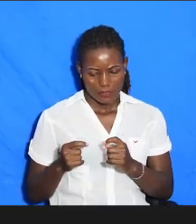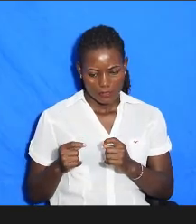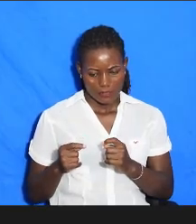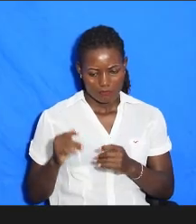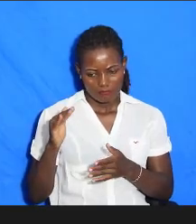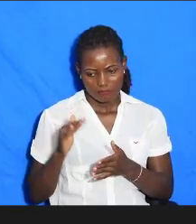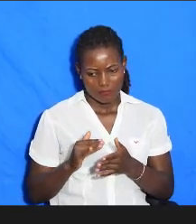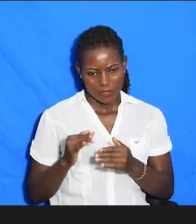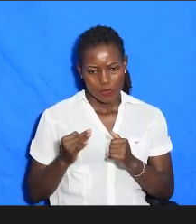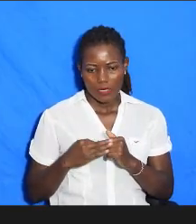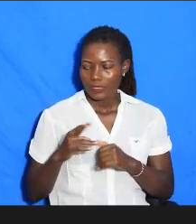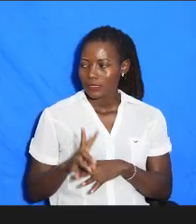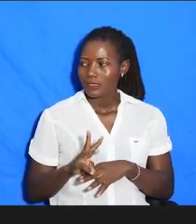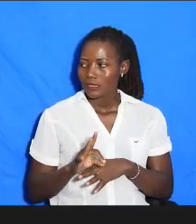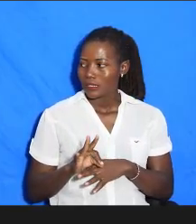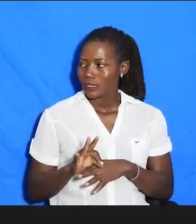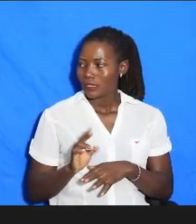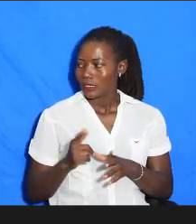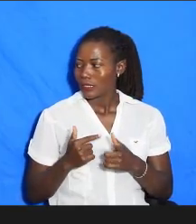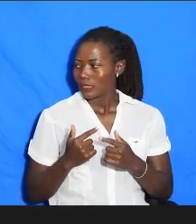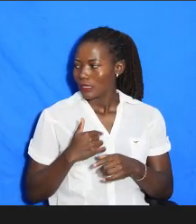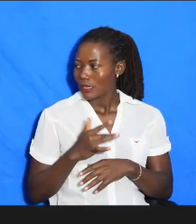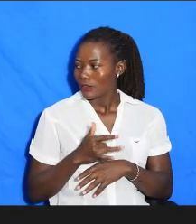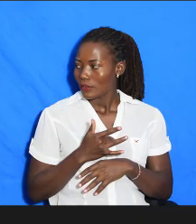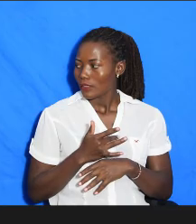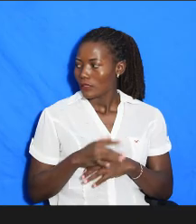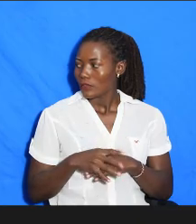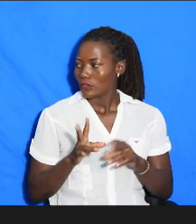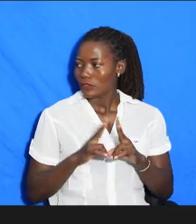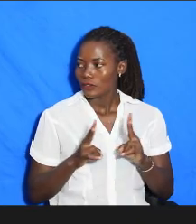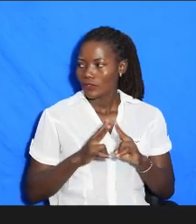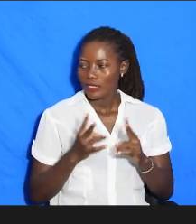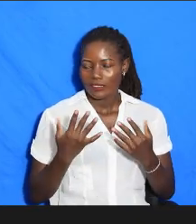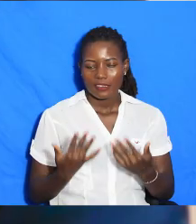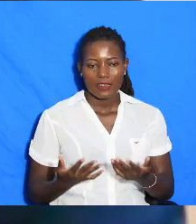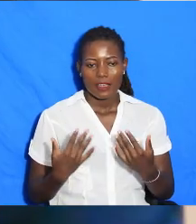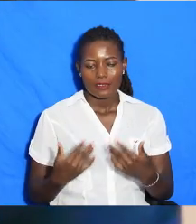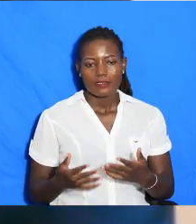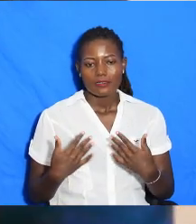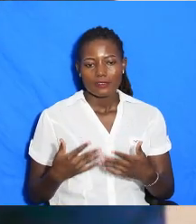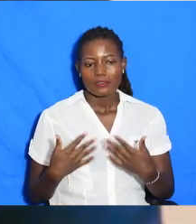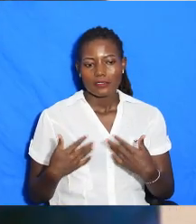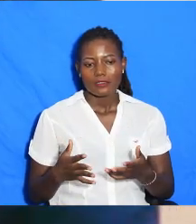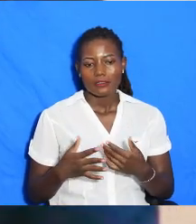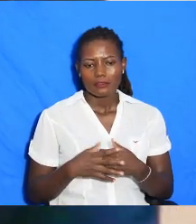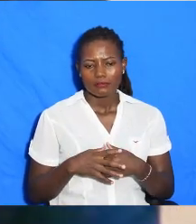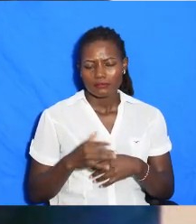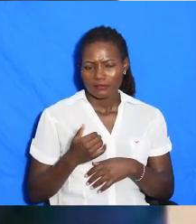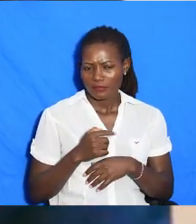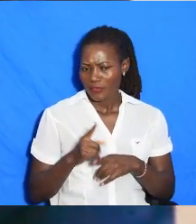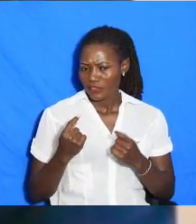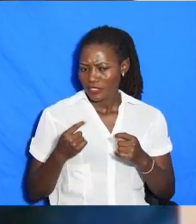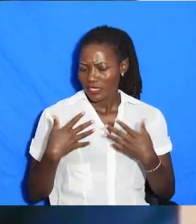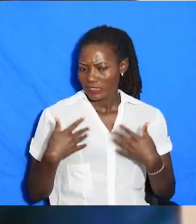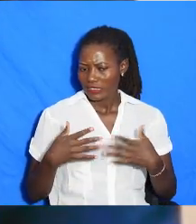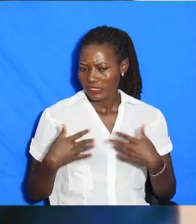83. I felt like I was so light But, that I'm but carrying nothing. have you tried a lighter body weight? Have you